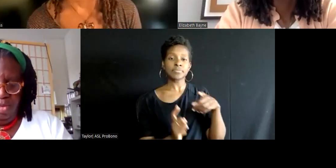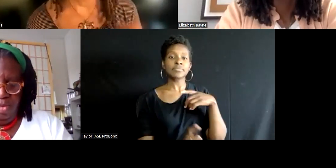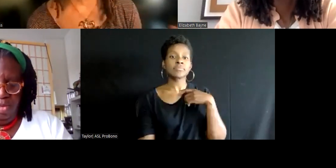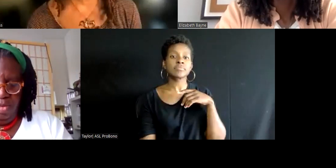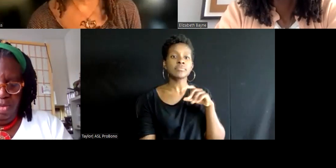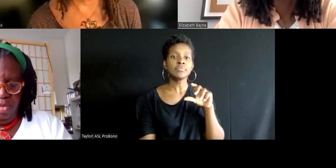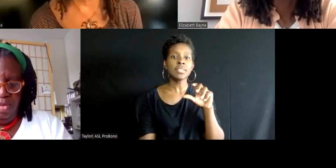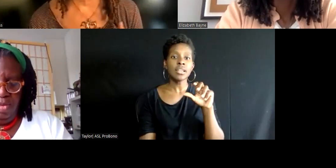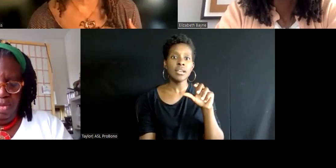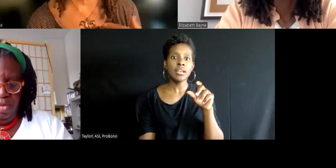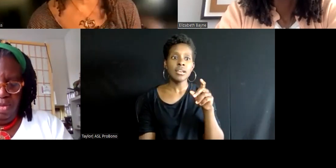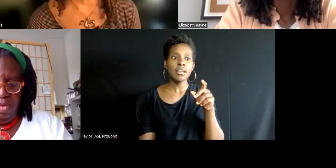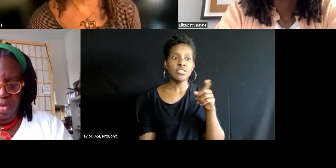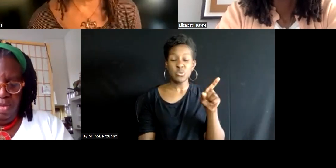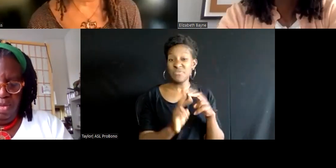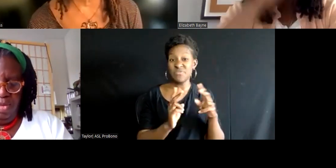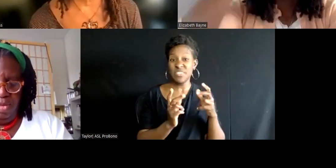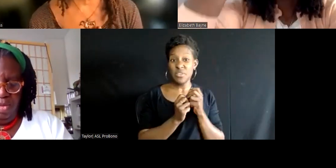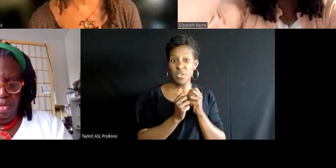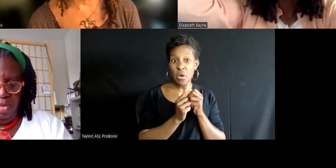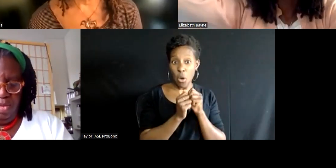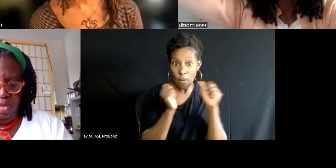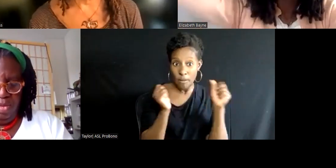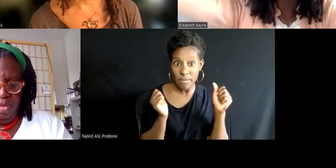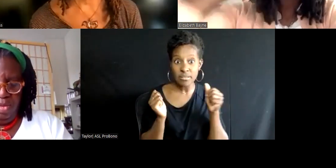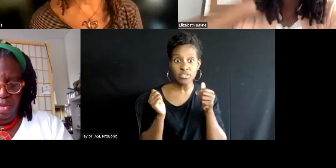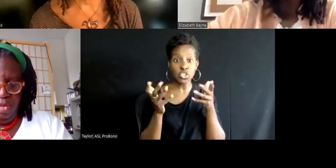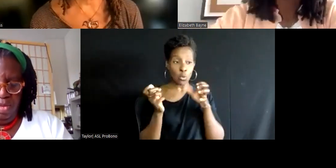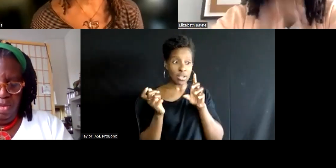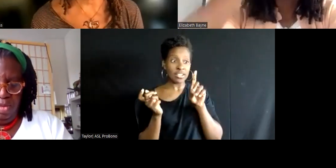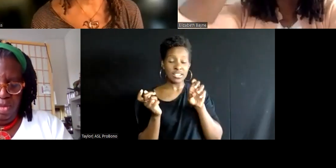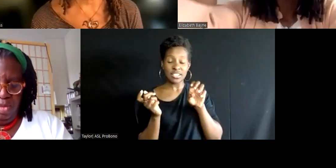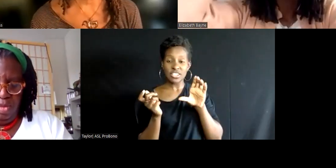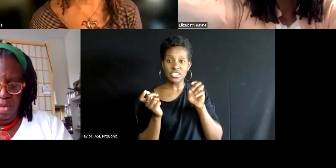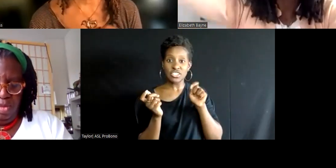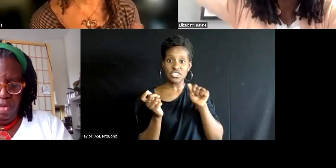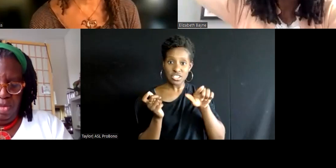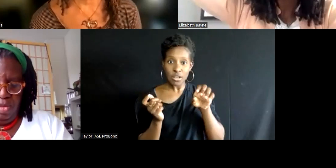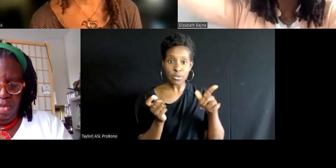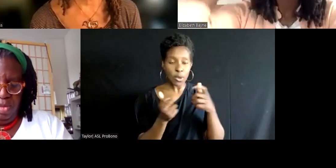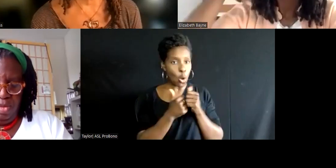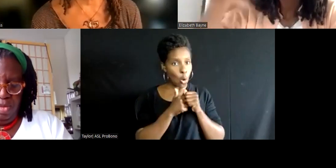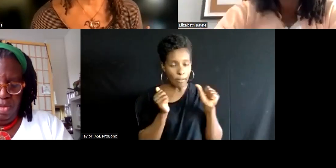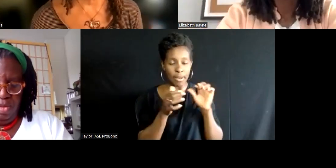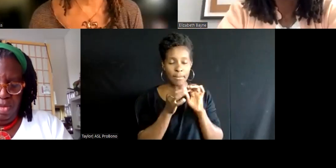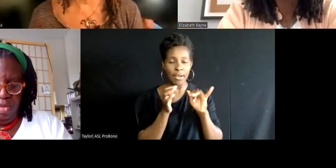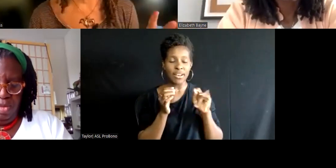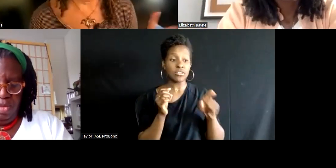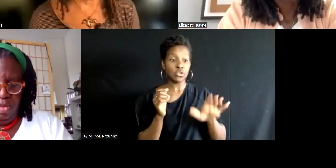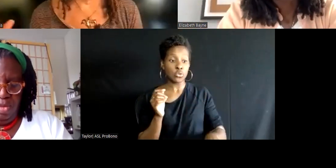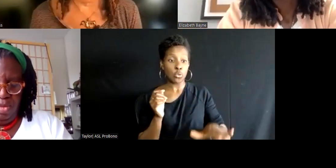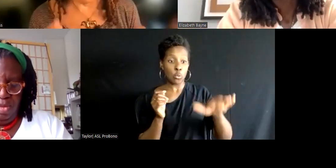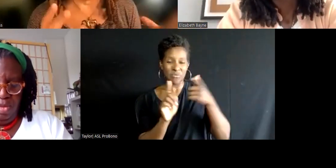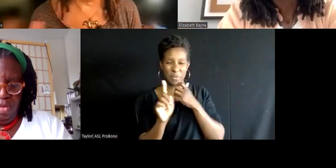had been very open about it. She wanted Deschal to be open about it. And as Deschelle got older, I mean, I did go